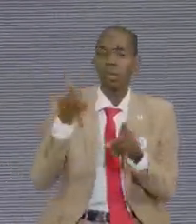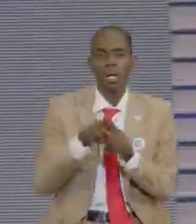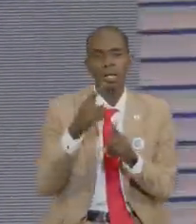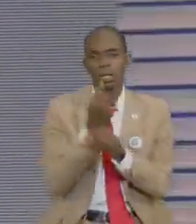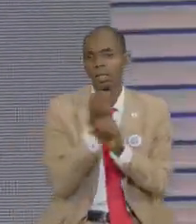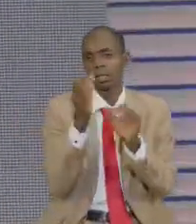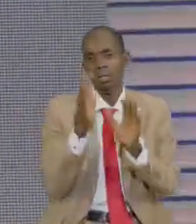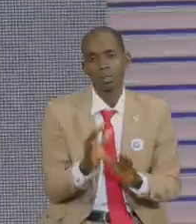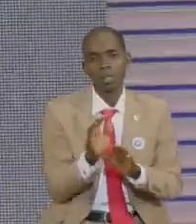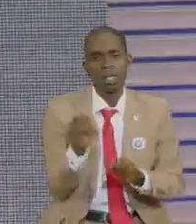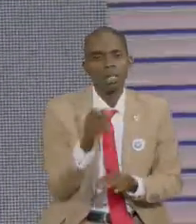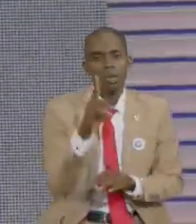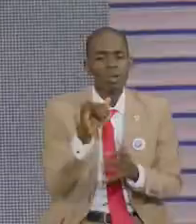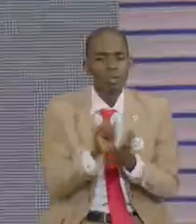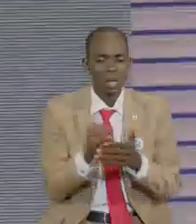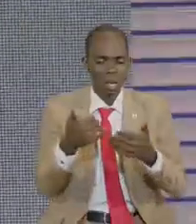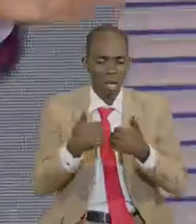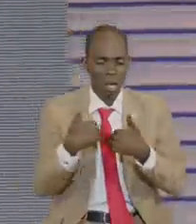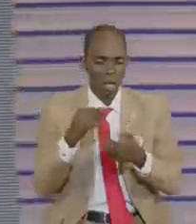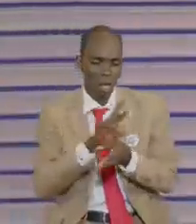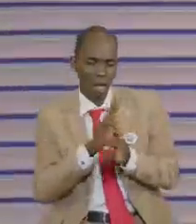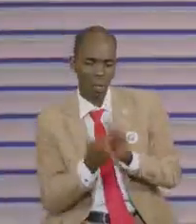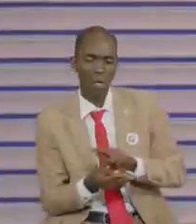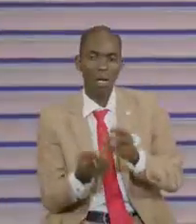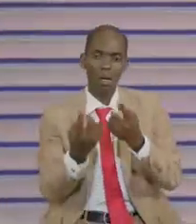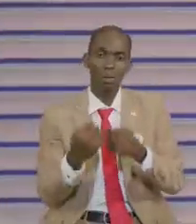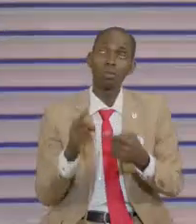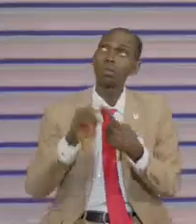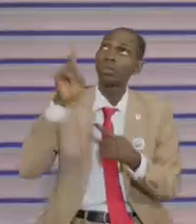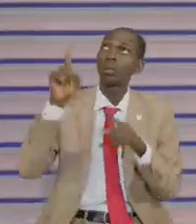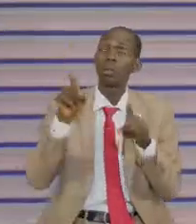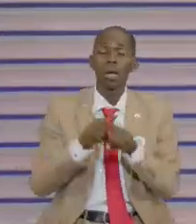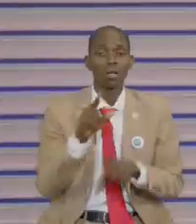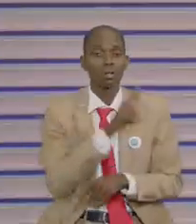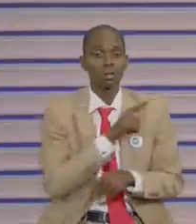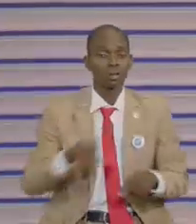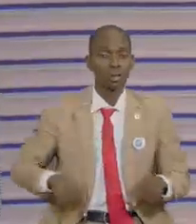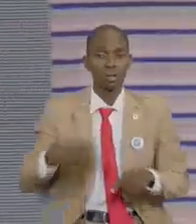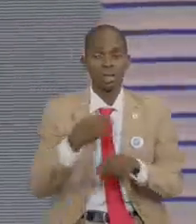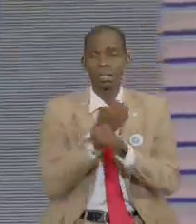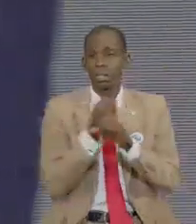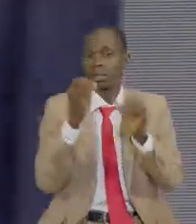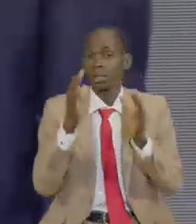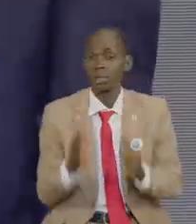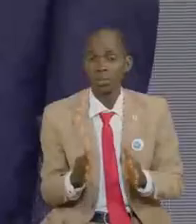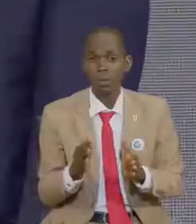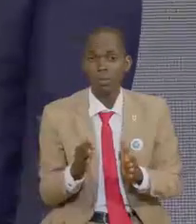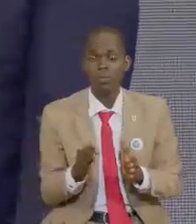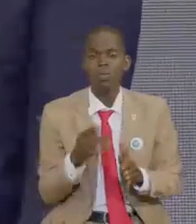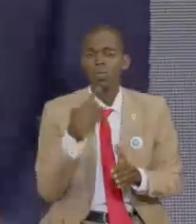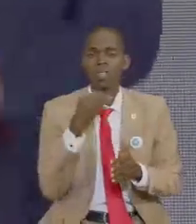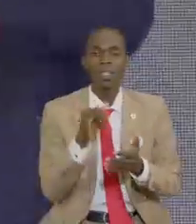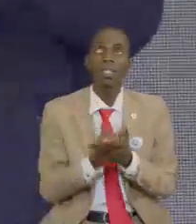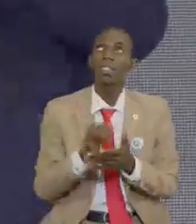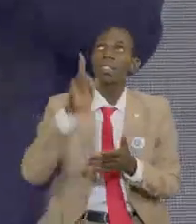anyone that has repented and come to him as Savior and Lord, he saves